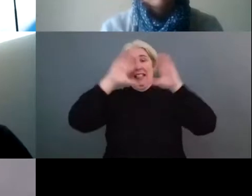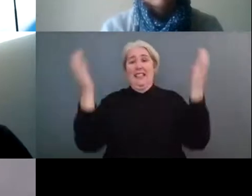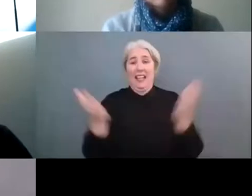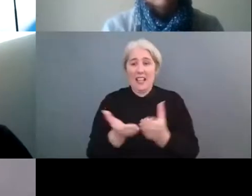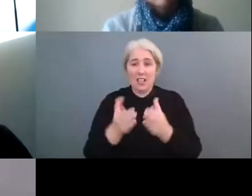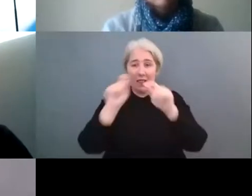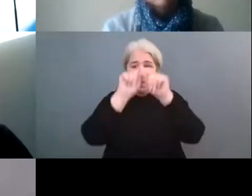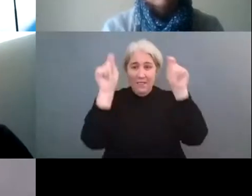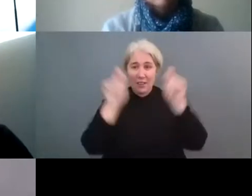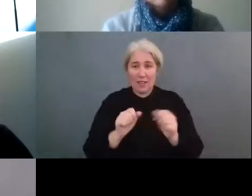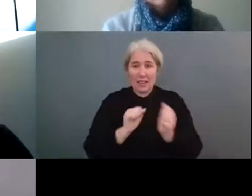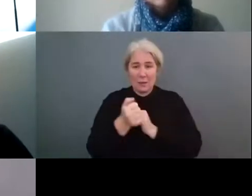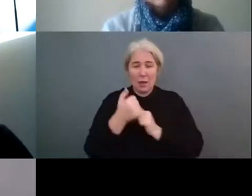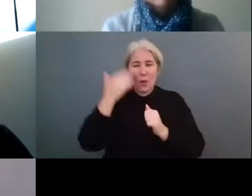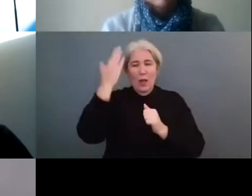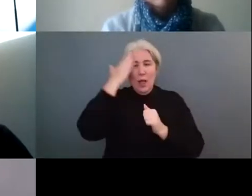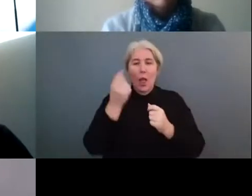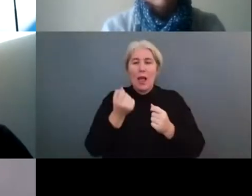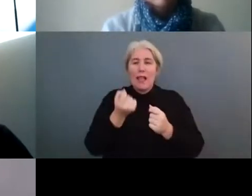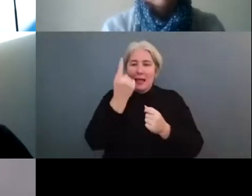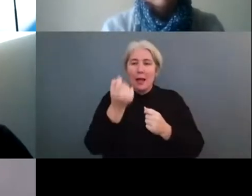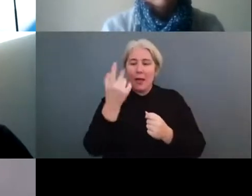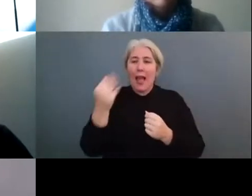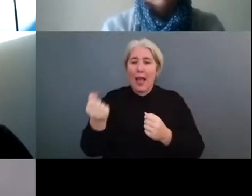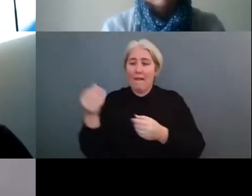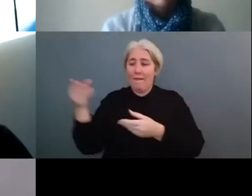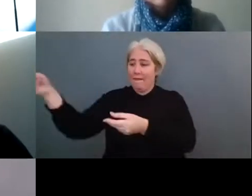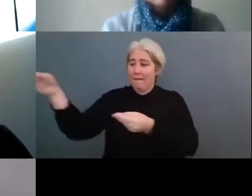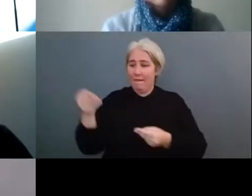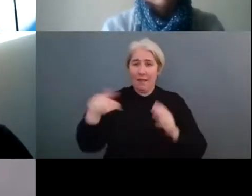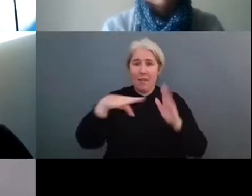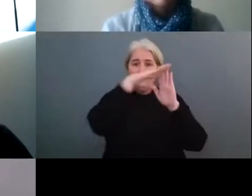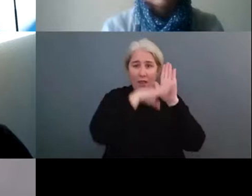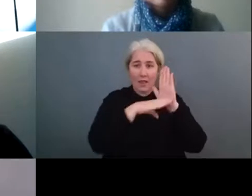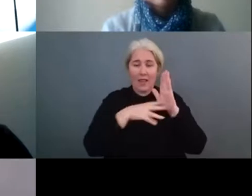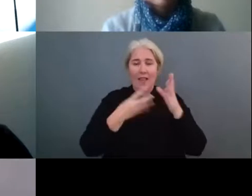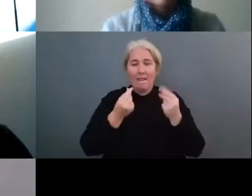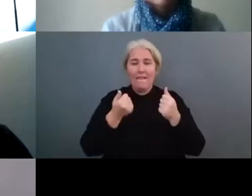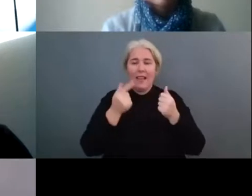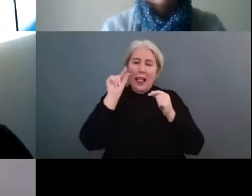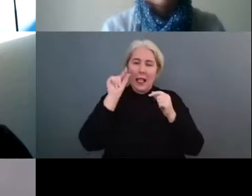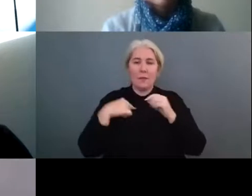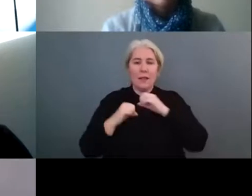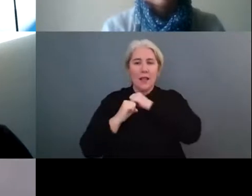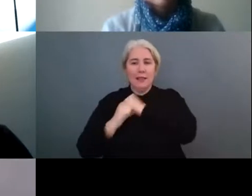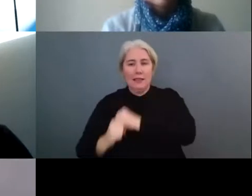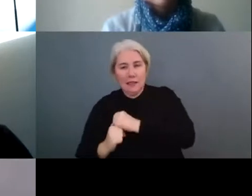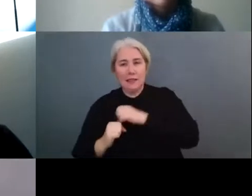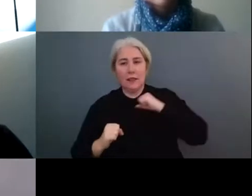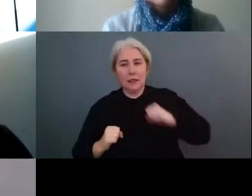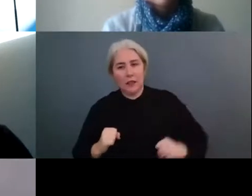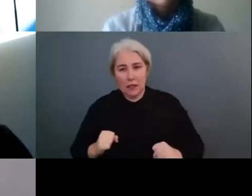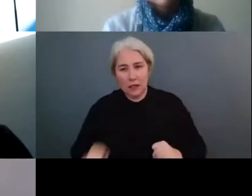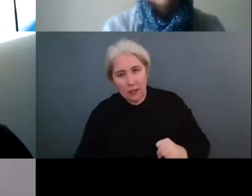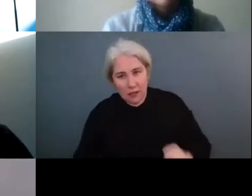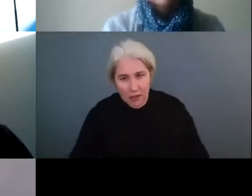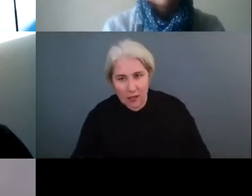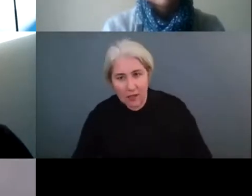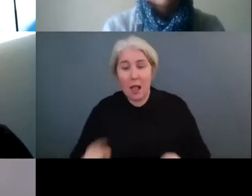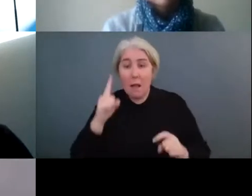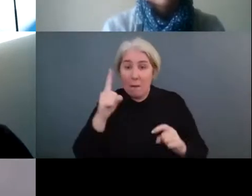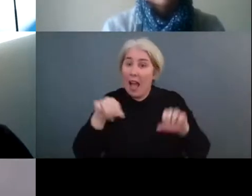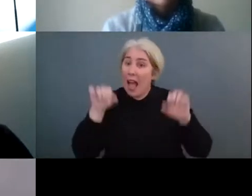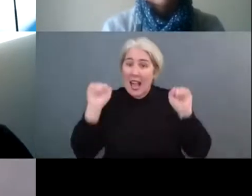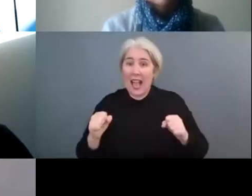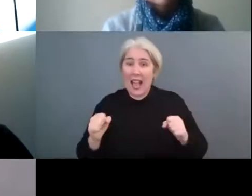be a little bit of a hindrance, but they can also, if you know how to work within them, they are a tool for you to do